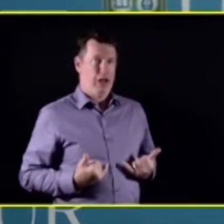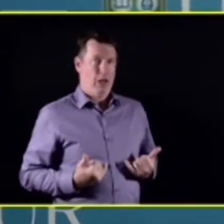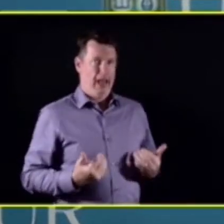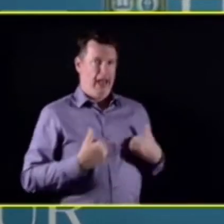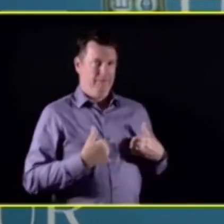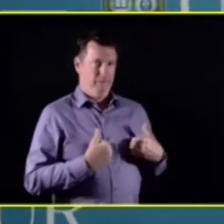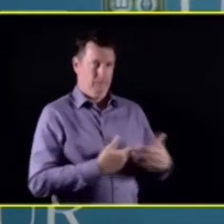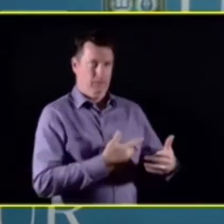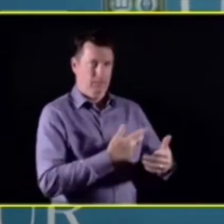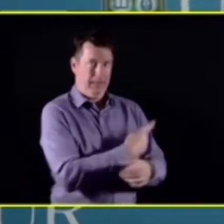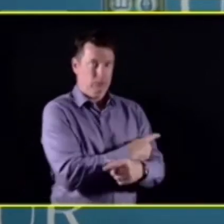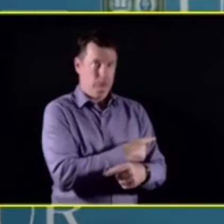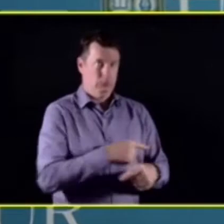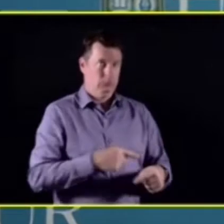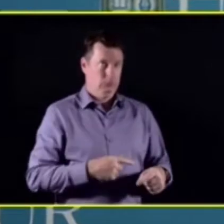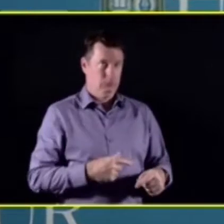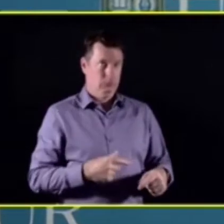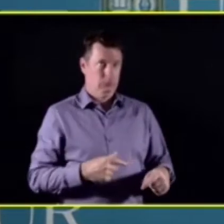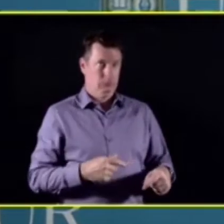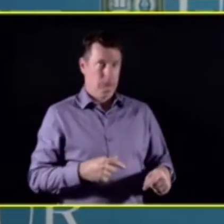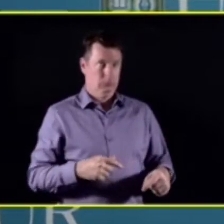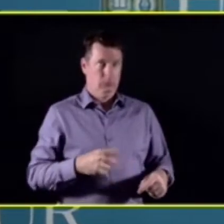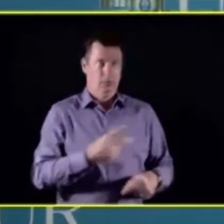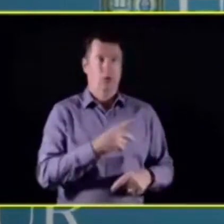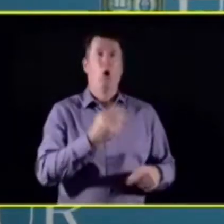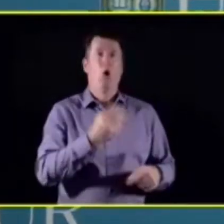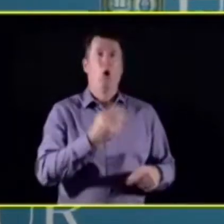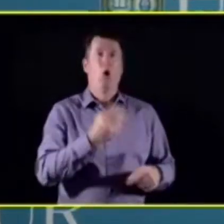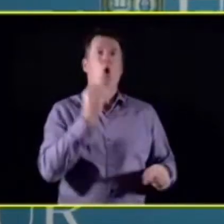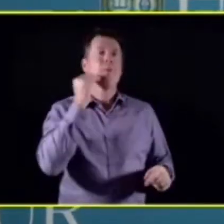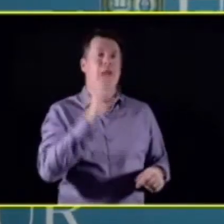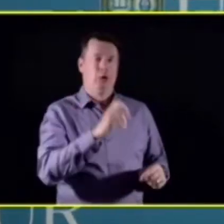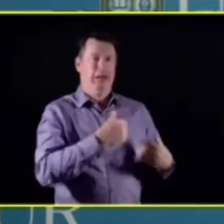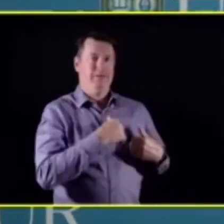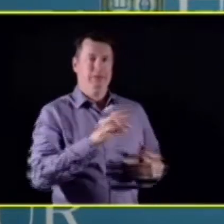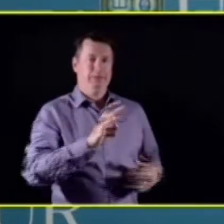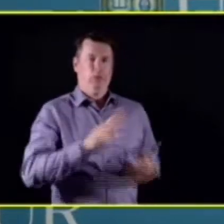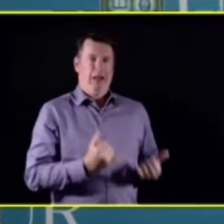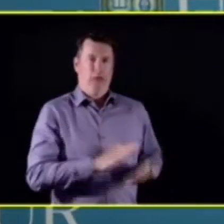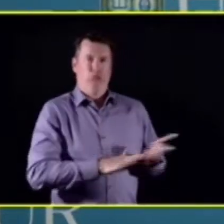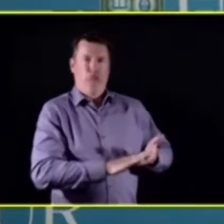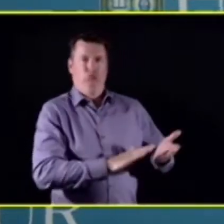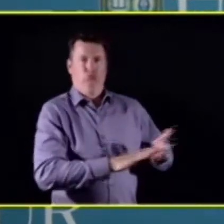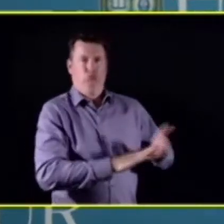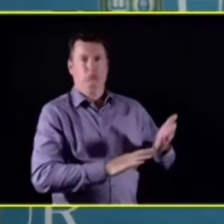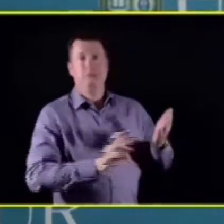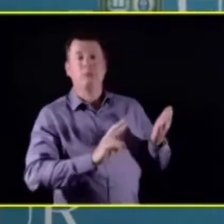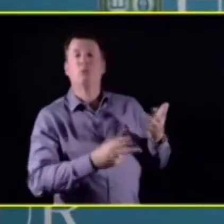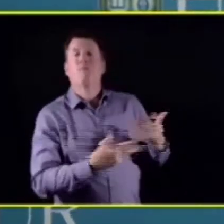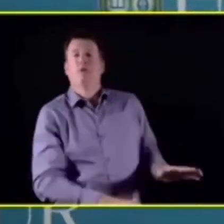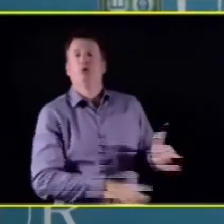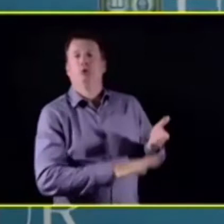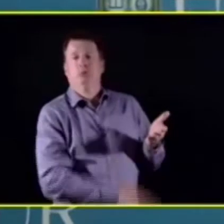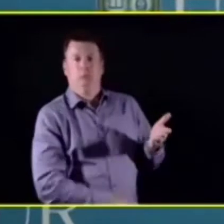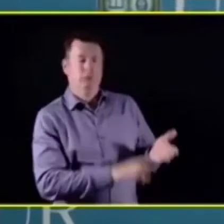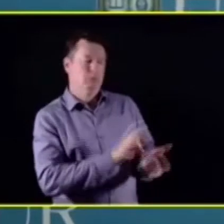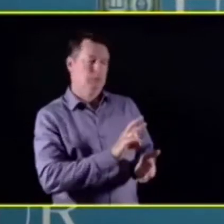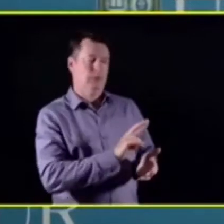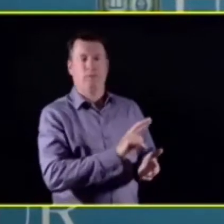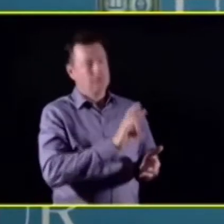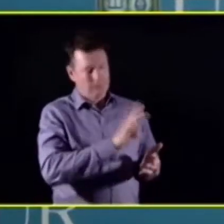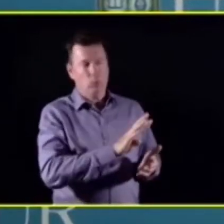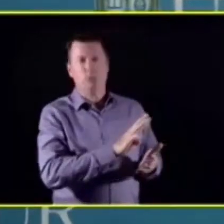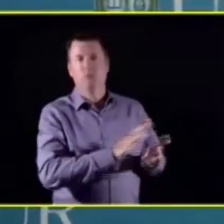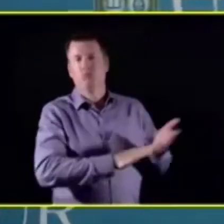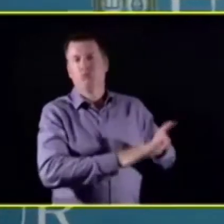Okay. I'll turn it back to Pat Mucinek. Did you have any follow-up questions for Mr.